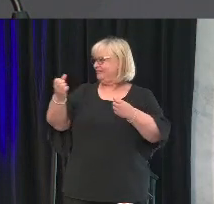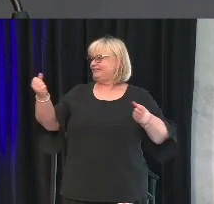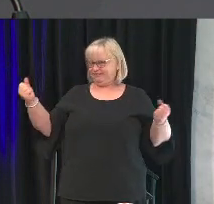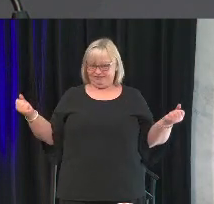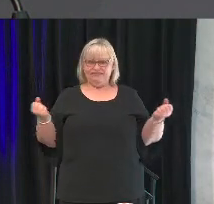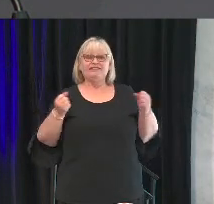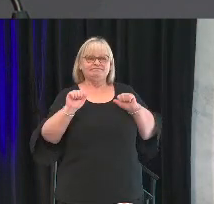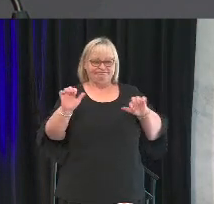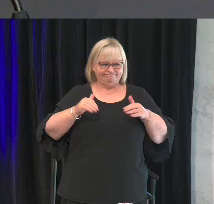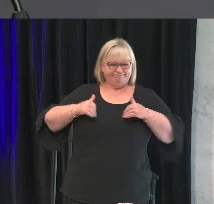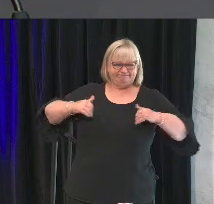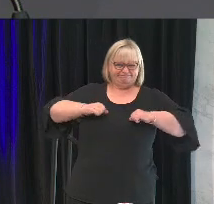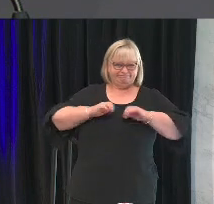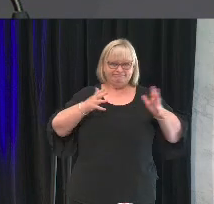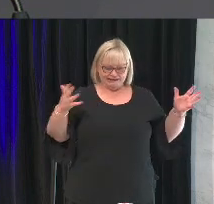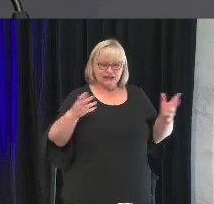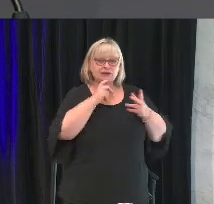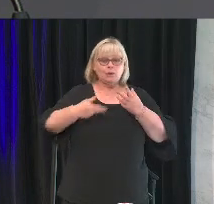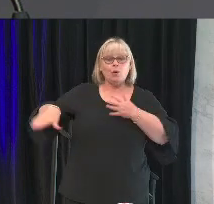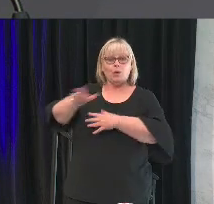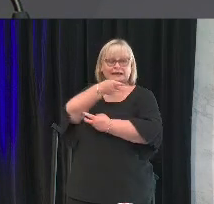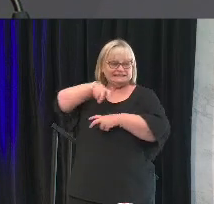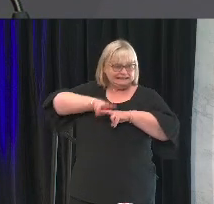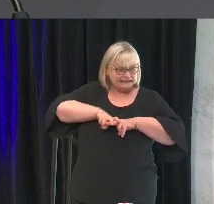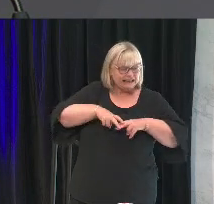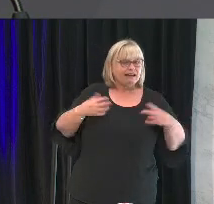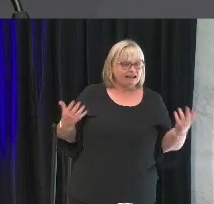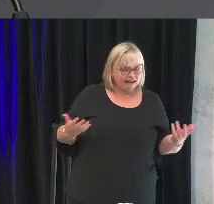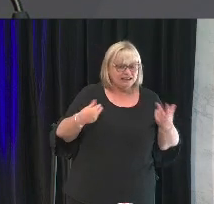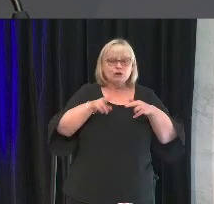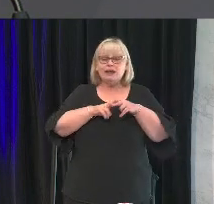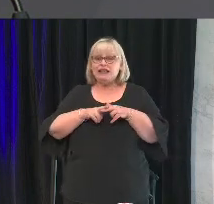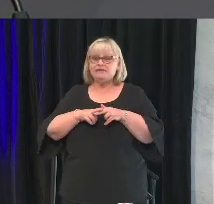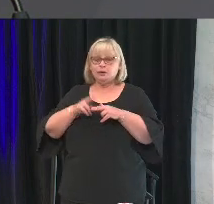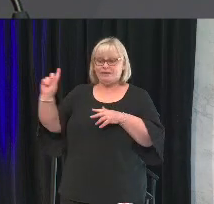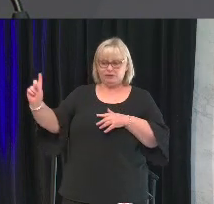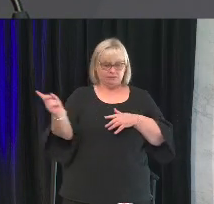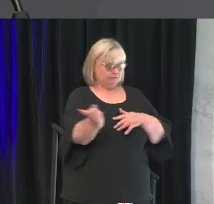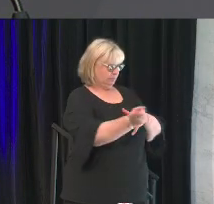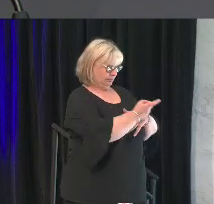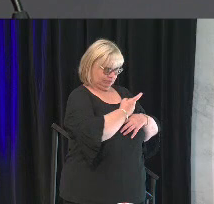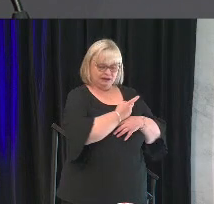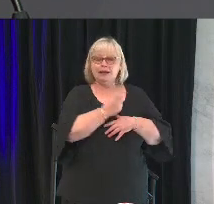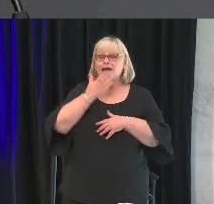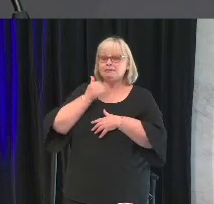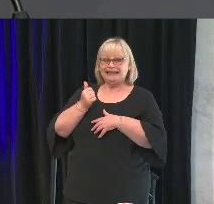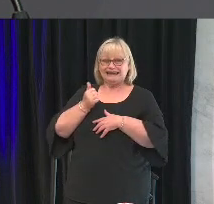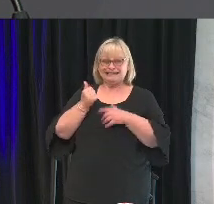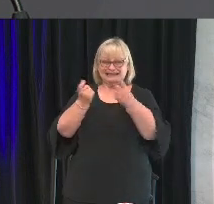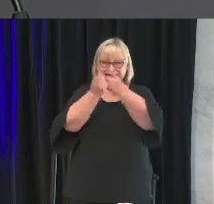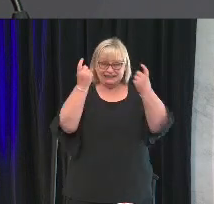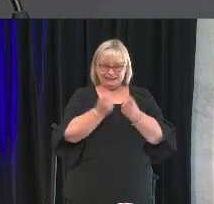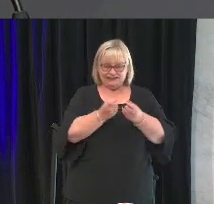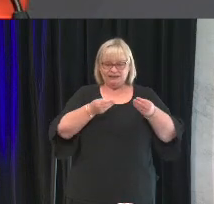awards. This means it's a seated event. So if you are invited to come to the stage, please take your certificate